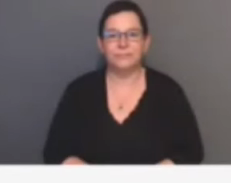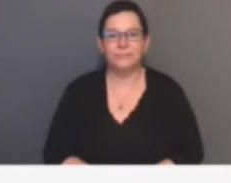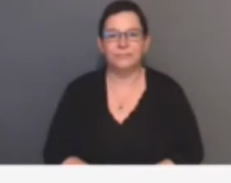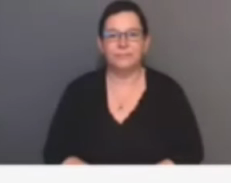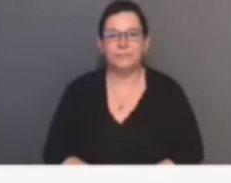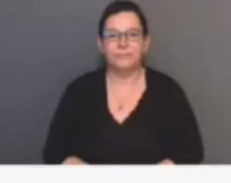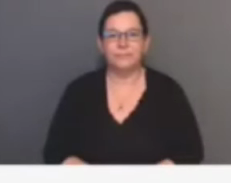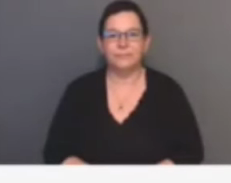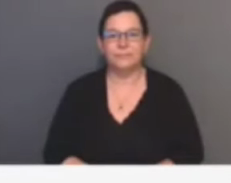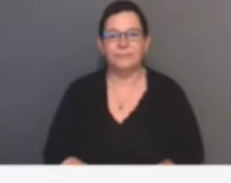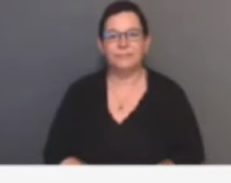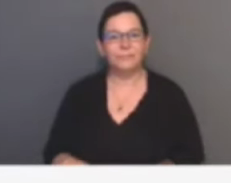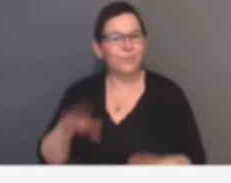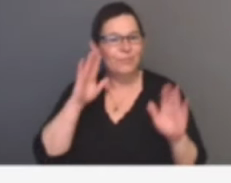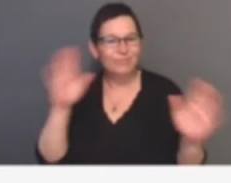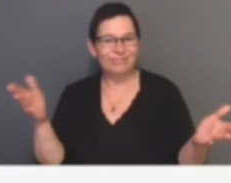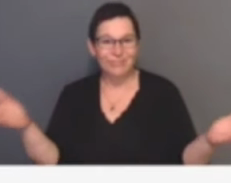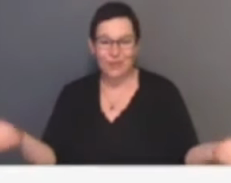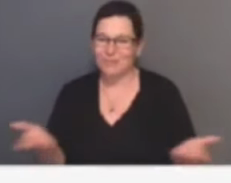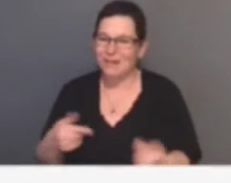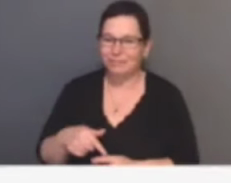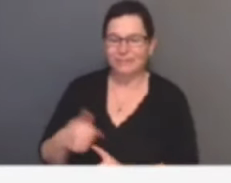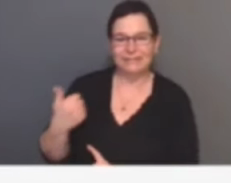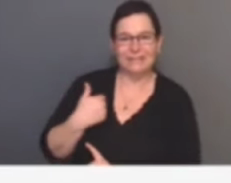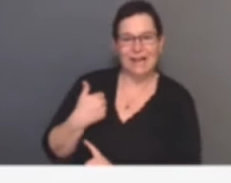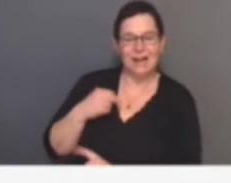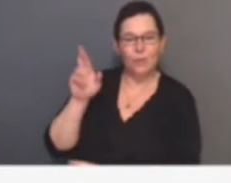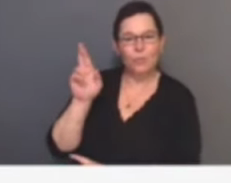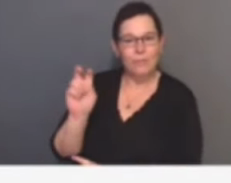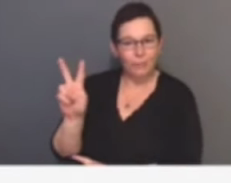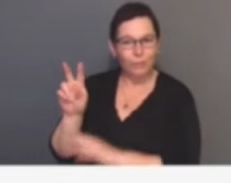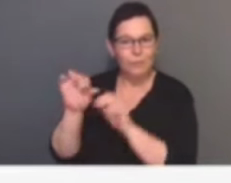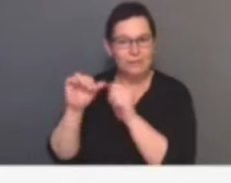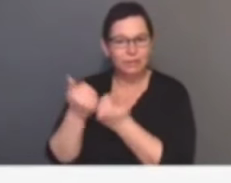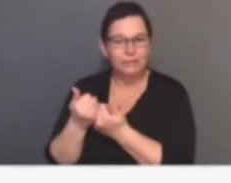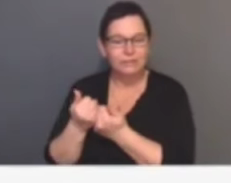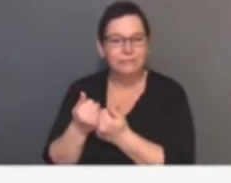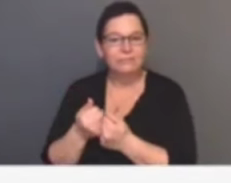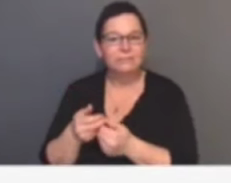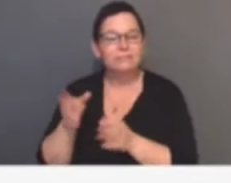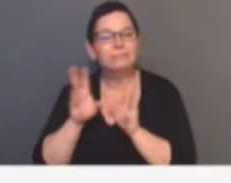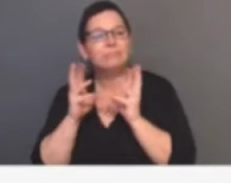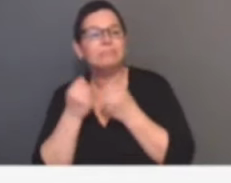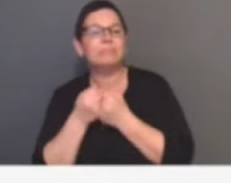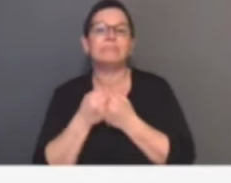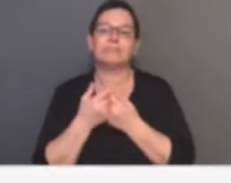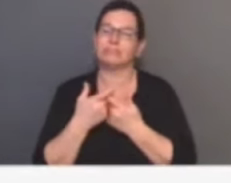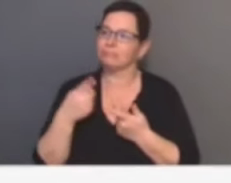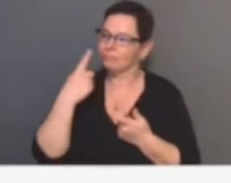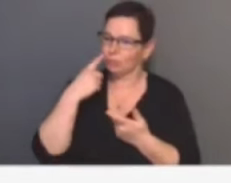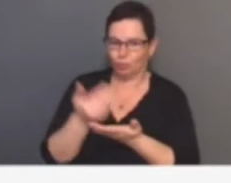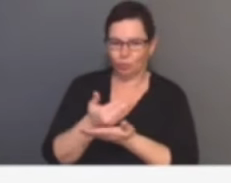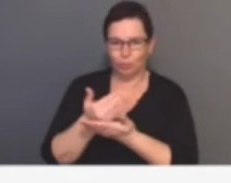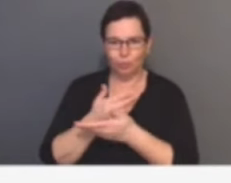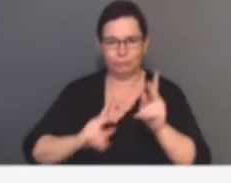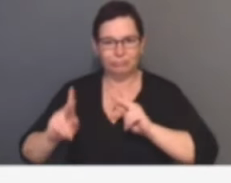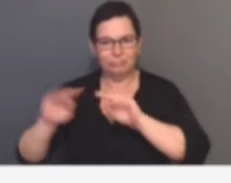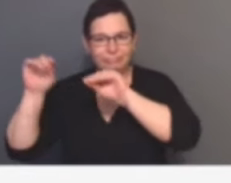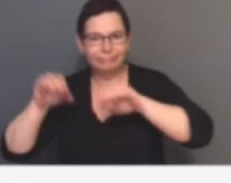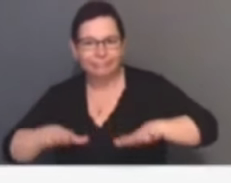newcomers to Canada. My name is Adida Mola, and I'll be your host for this session.